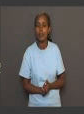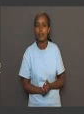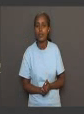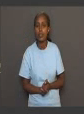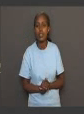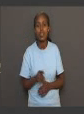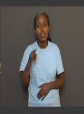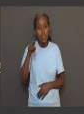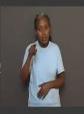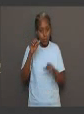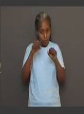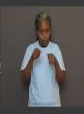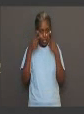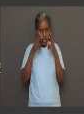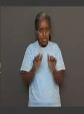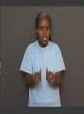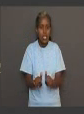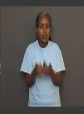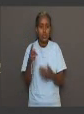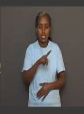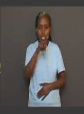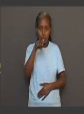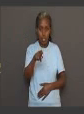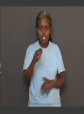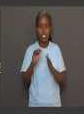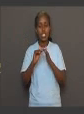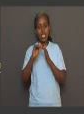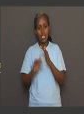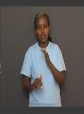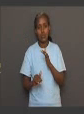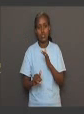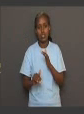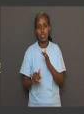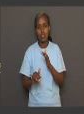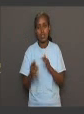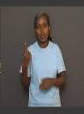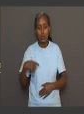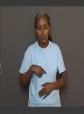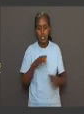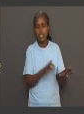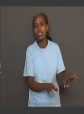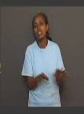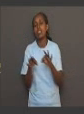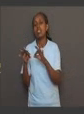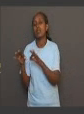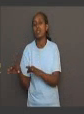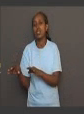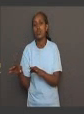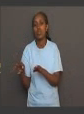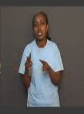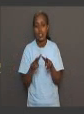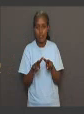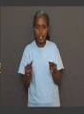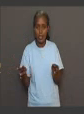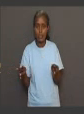You can see how the new equation reduces into it when we substitute the